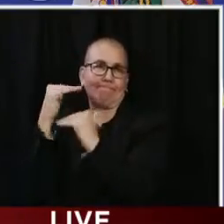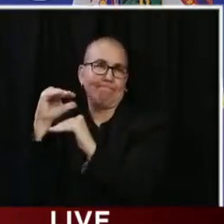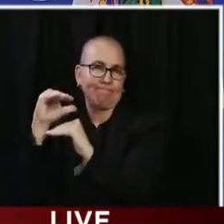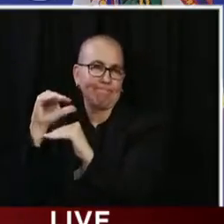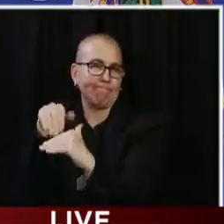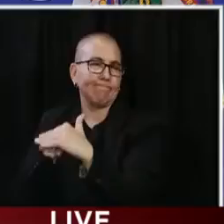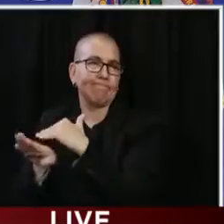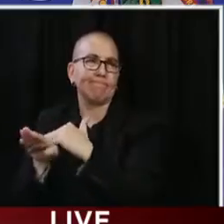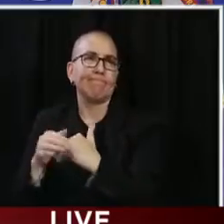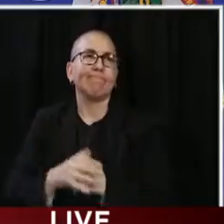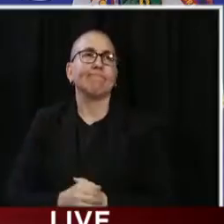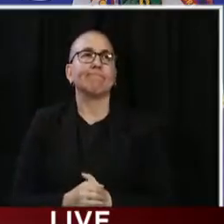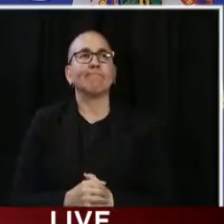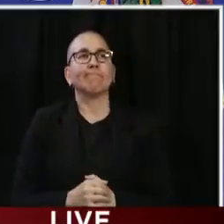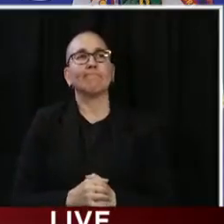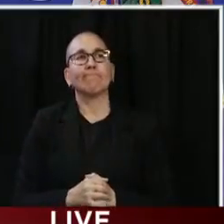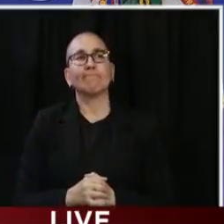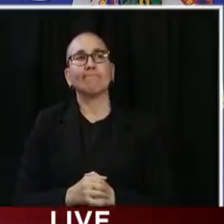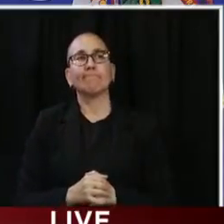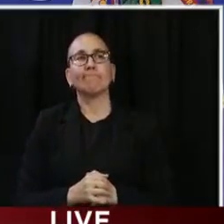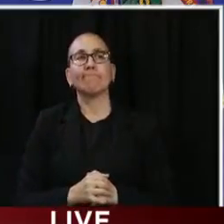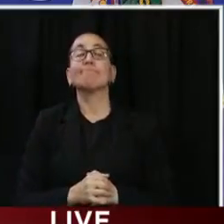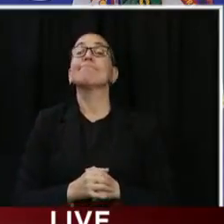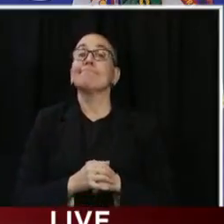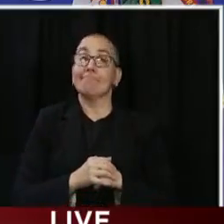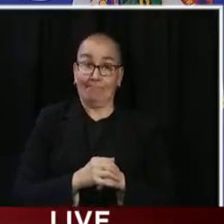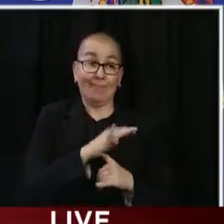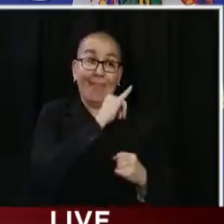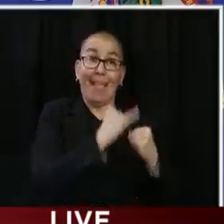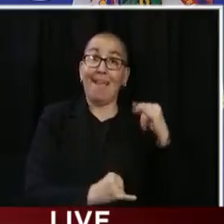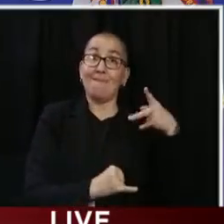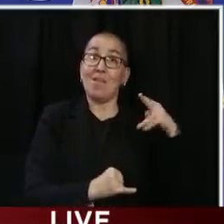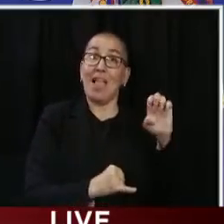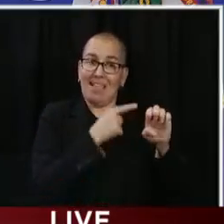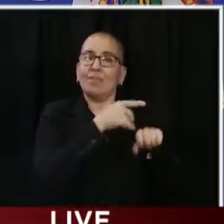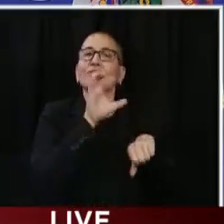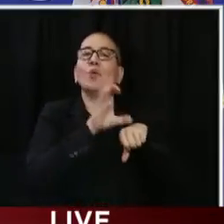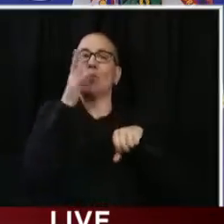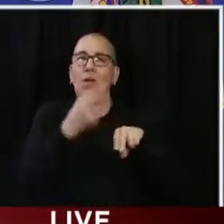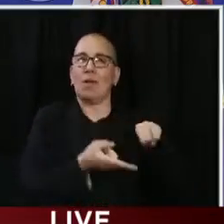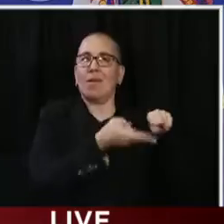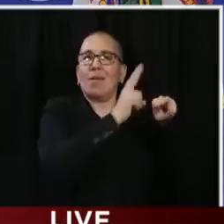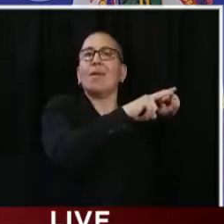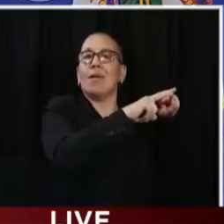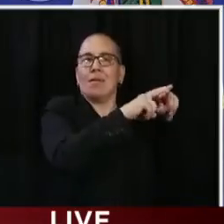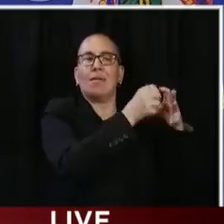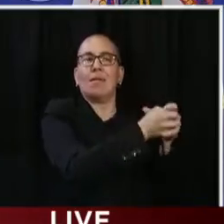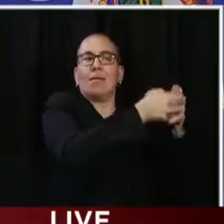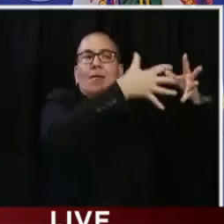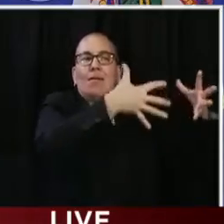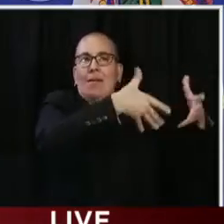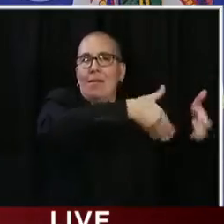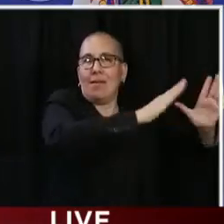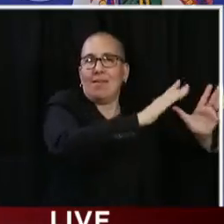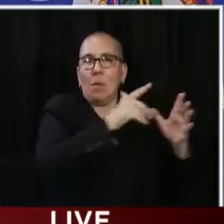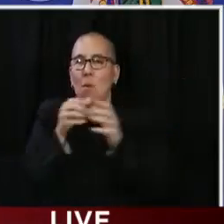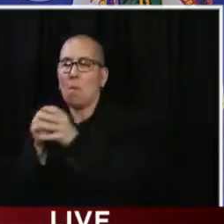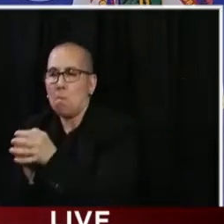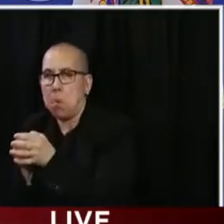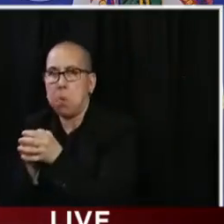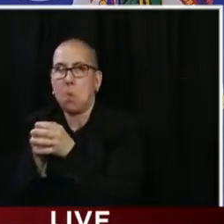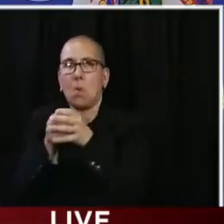well for churches in that next phase. Where previous phase was outdoors, next phase will be indoors. So I've gotten into a lot of details here, and I realize if you're trying to write them